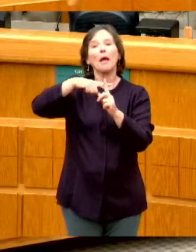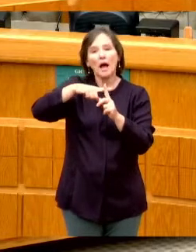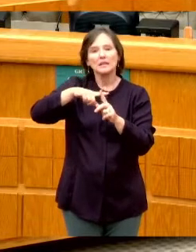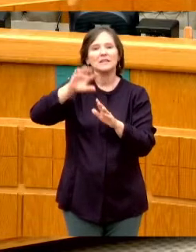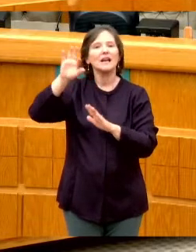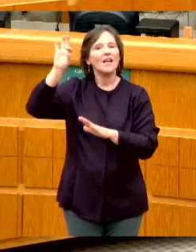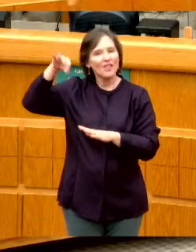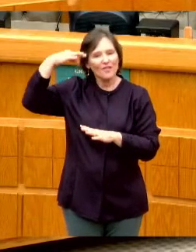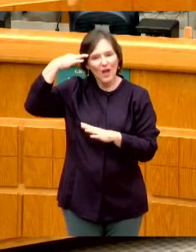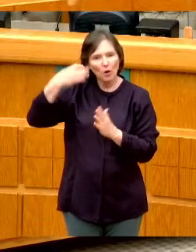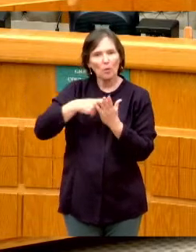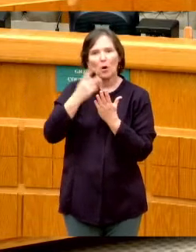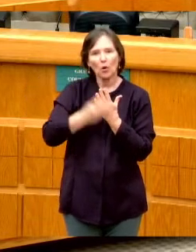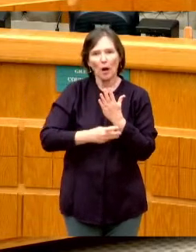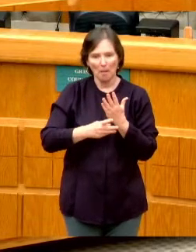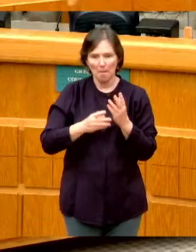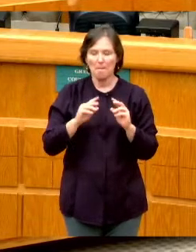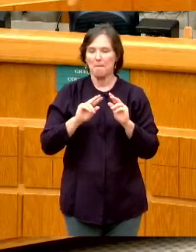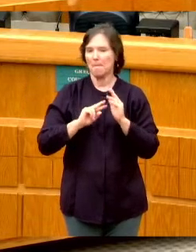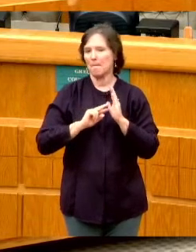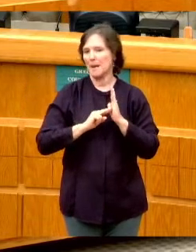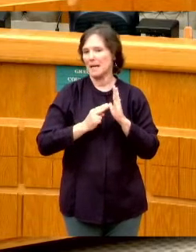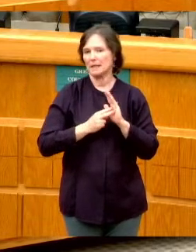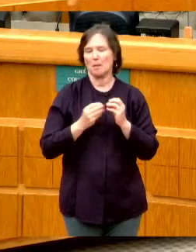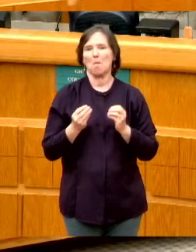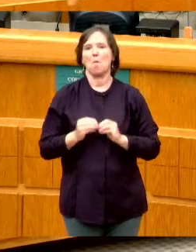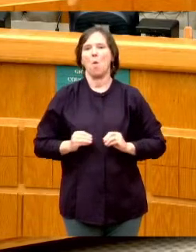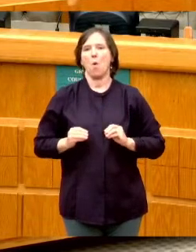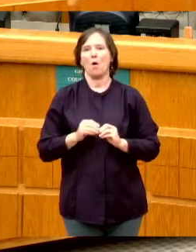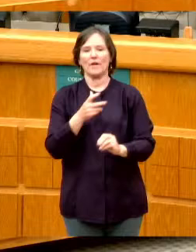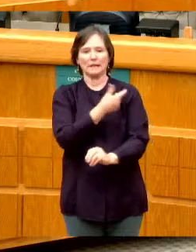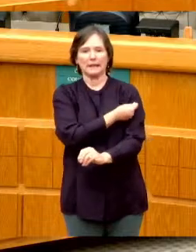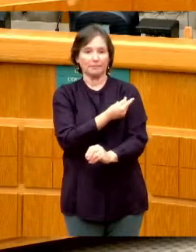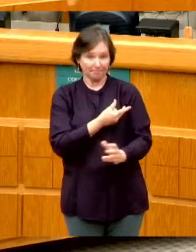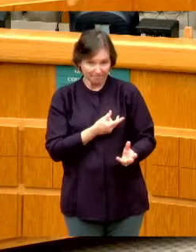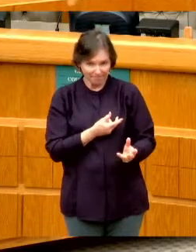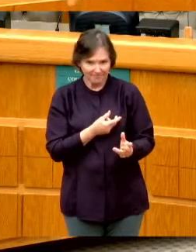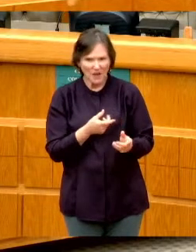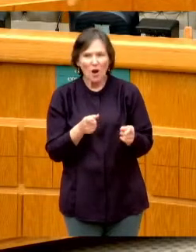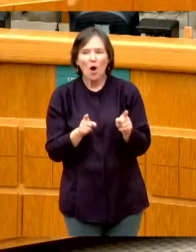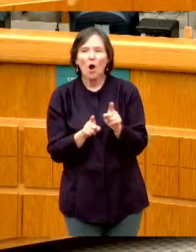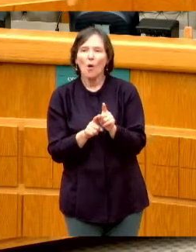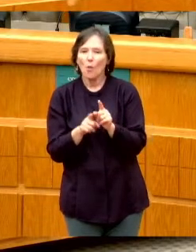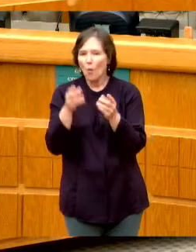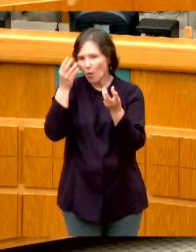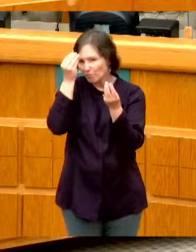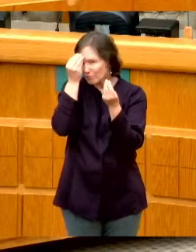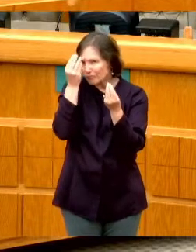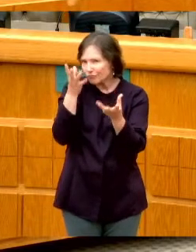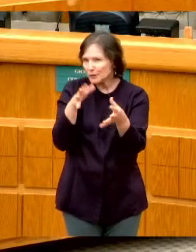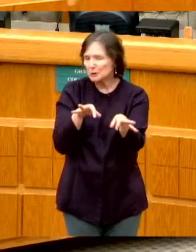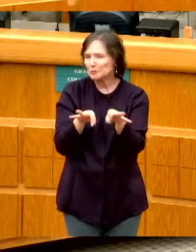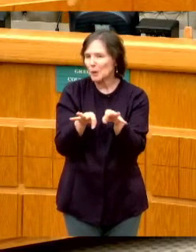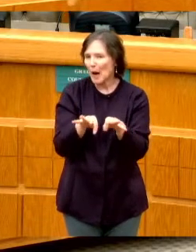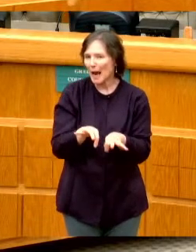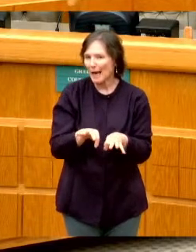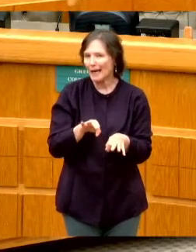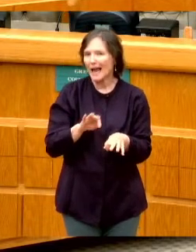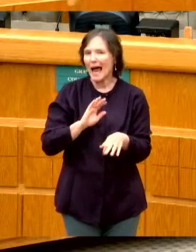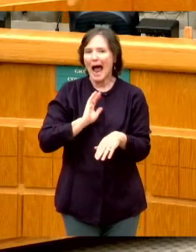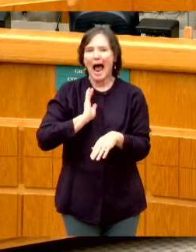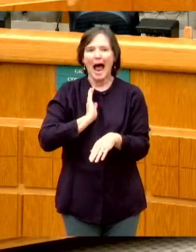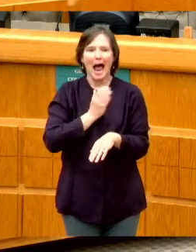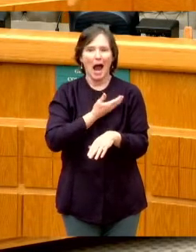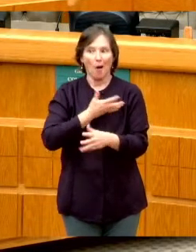also want to say that our ability to deliver vaccines in volume did not happen overnight. This team, I told you, this